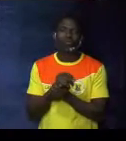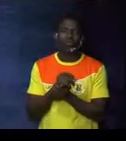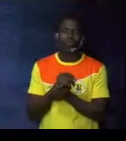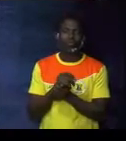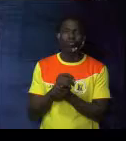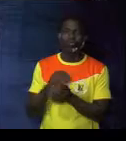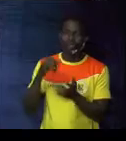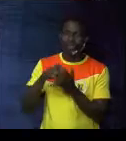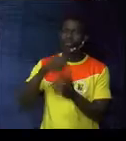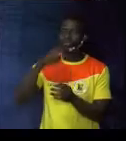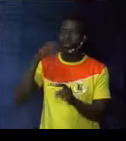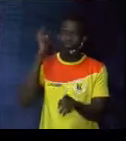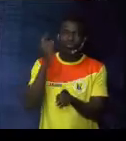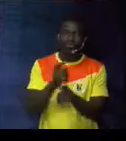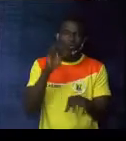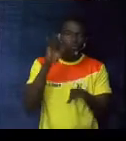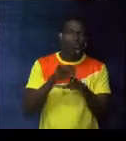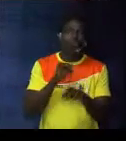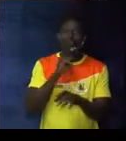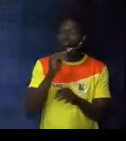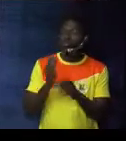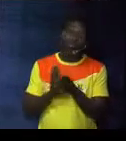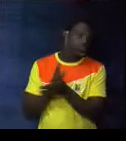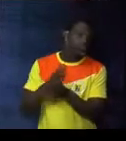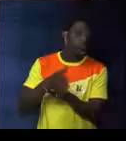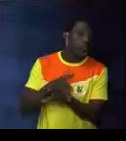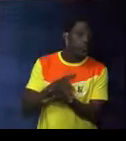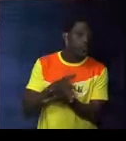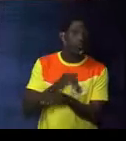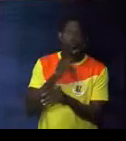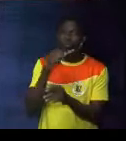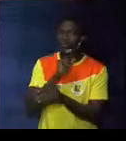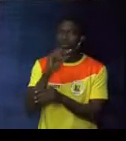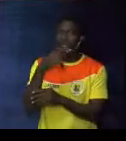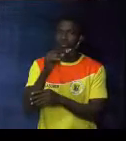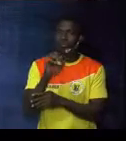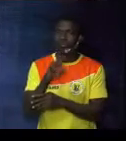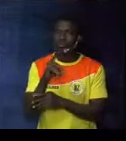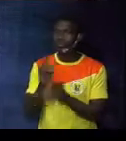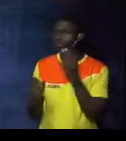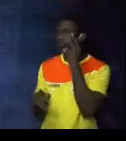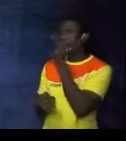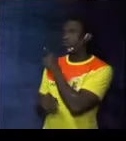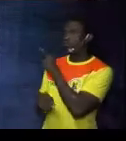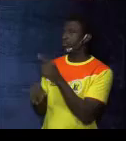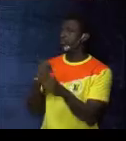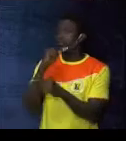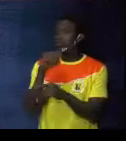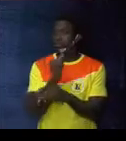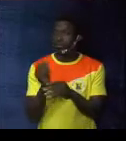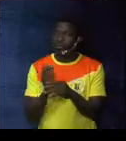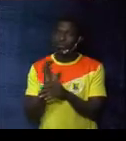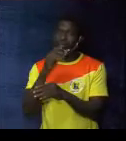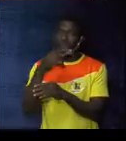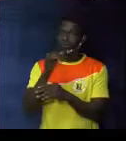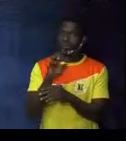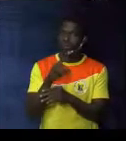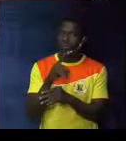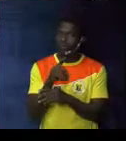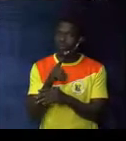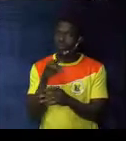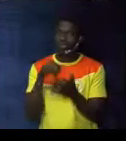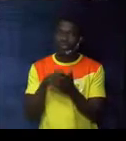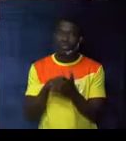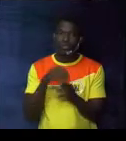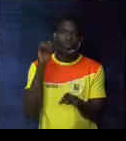this is not a chord, okay? It must just touch. It must not cross. So this is not a chord. Okay, this is not a chord because it's a straight